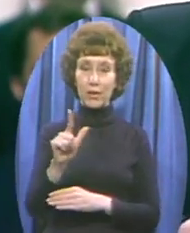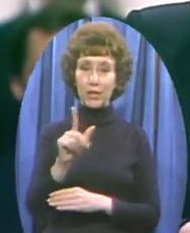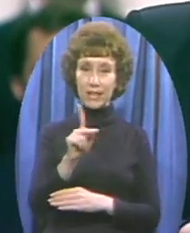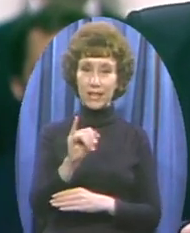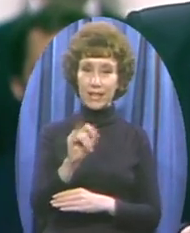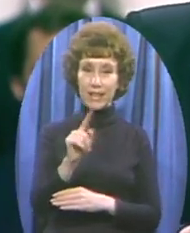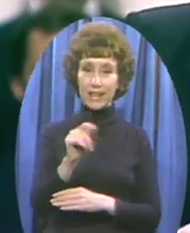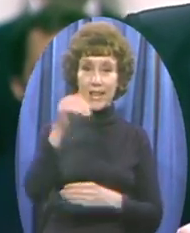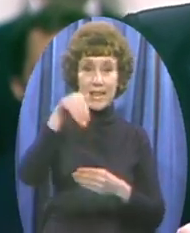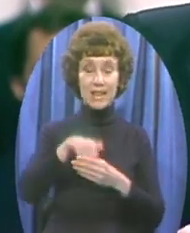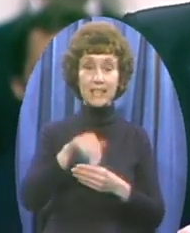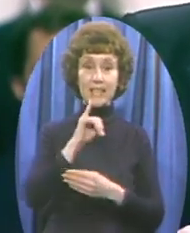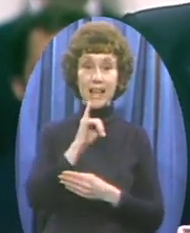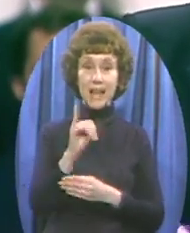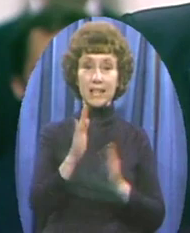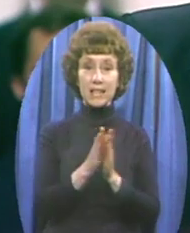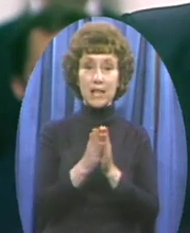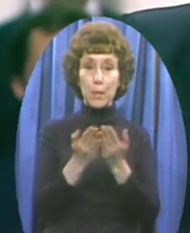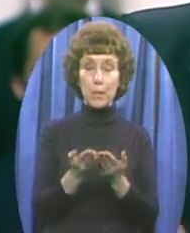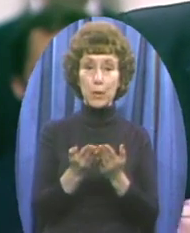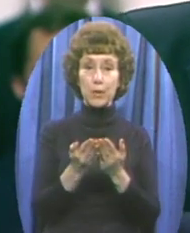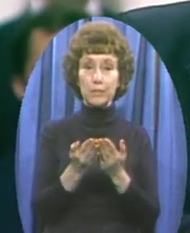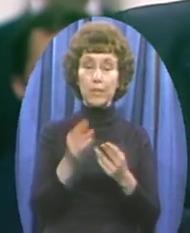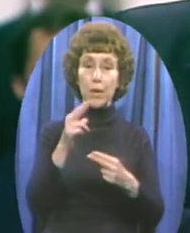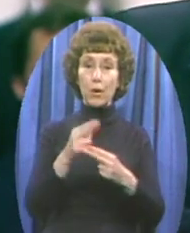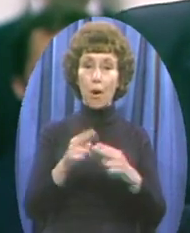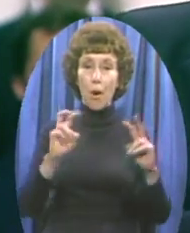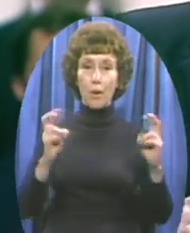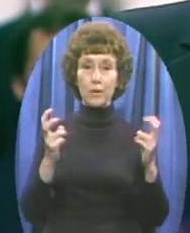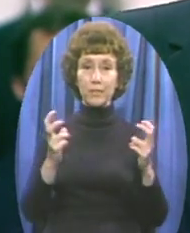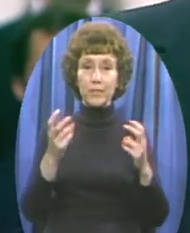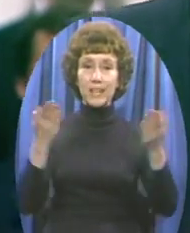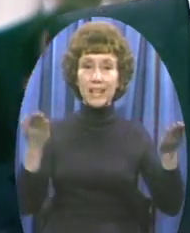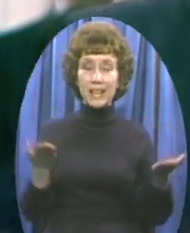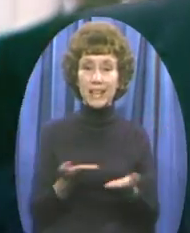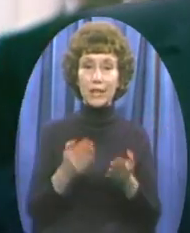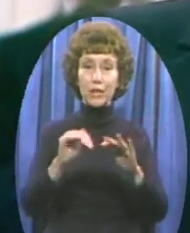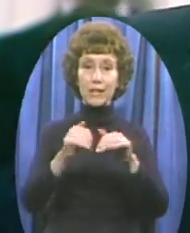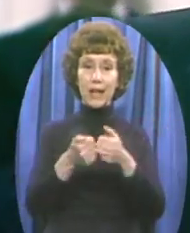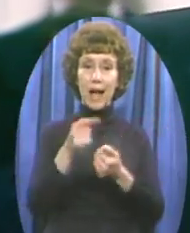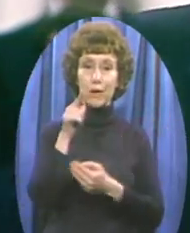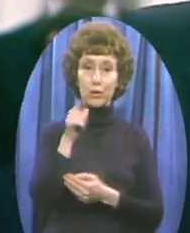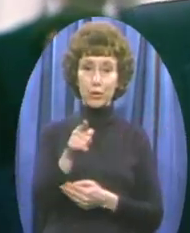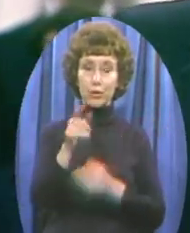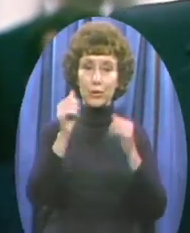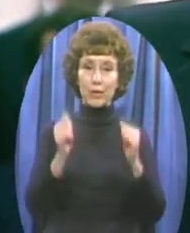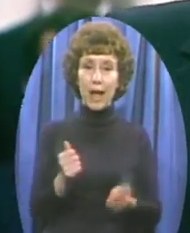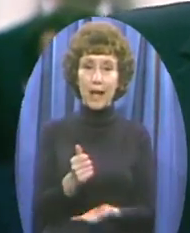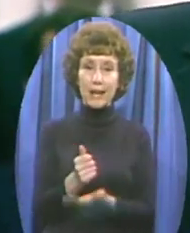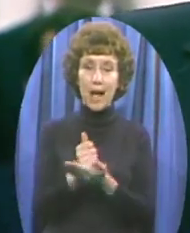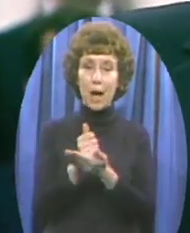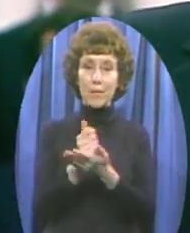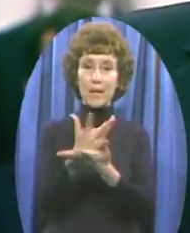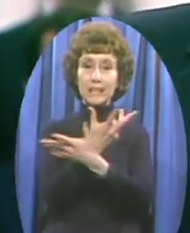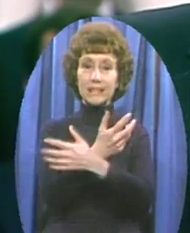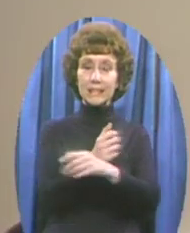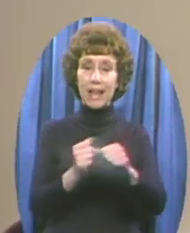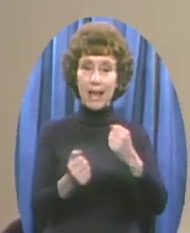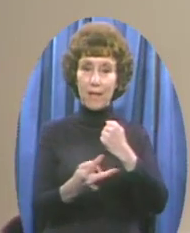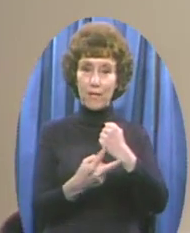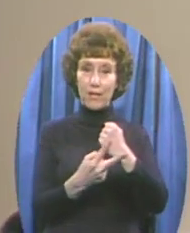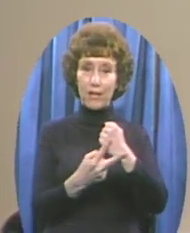Inside this survival kit is a booklet entitled, Here's How You Can Help Save